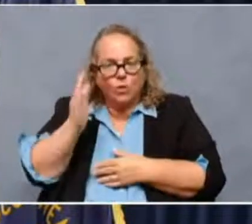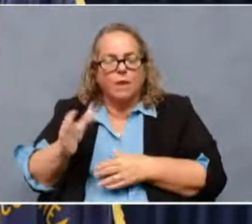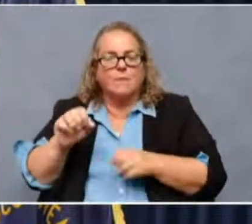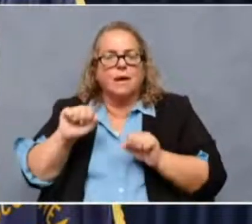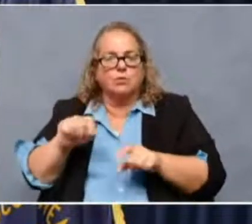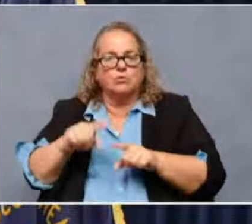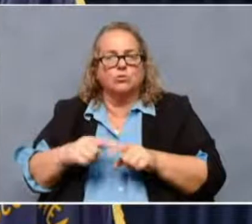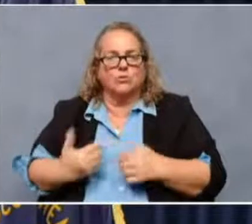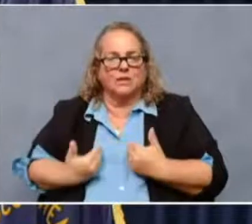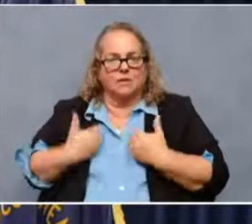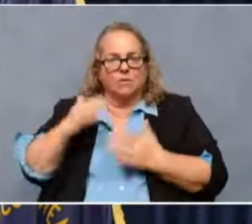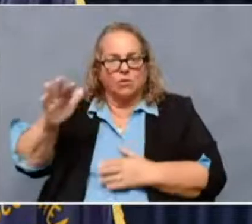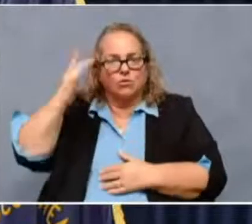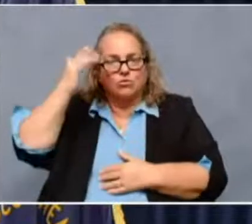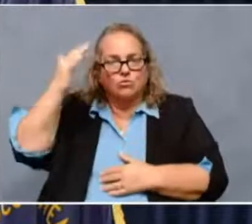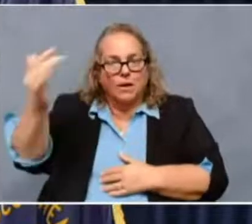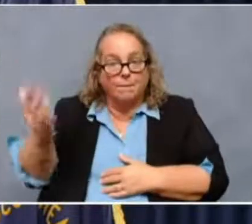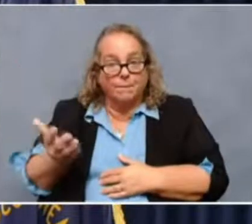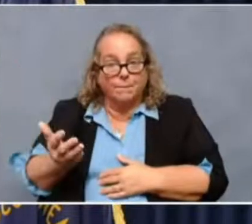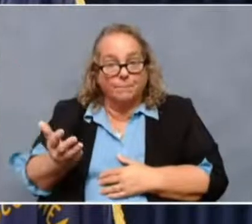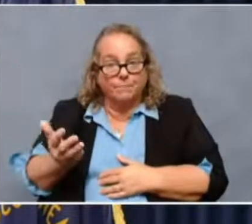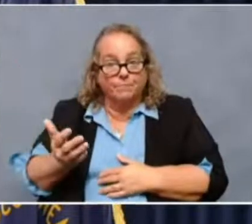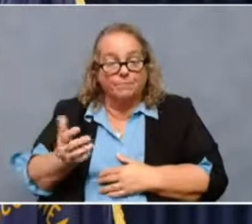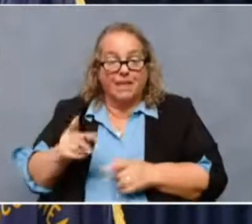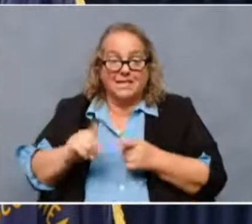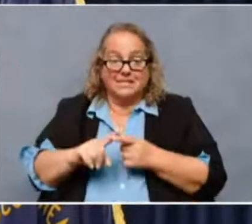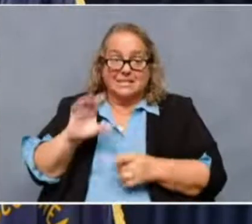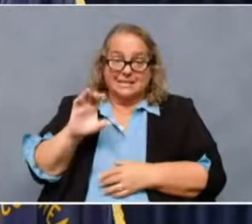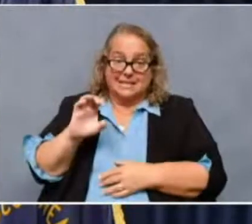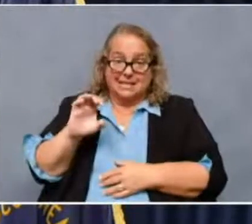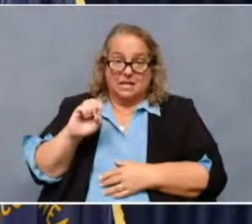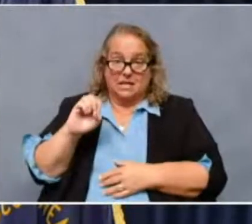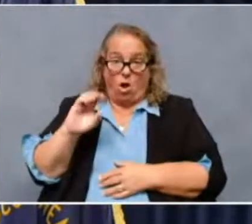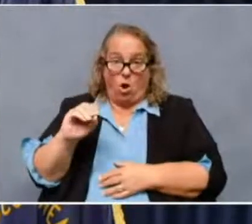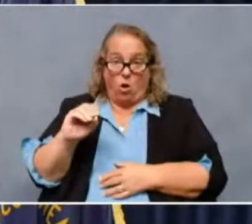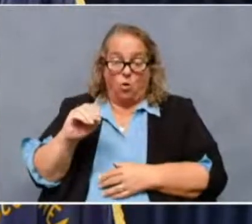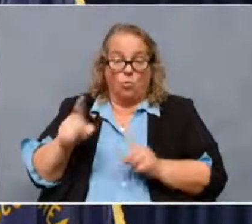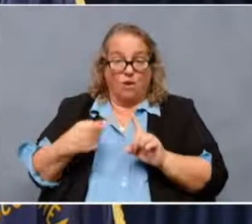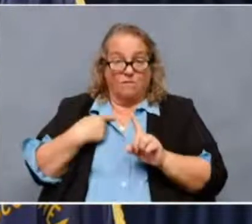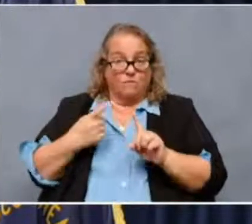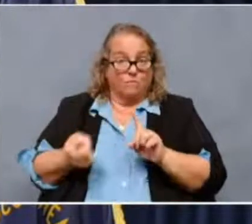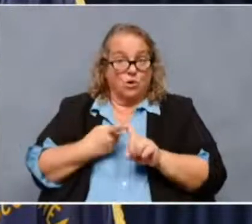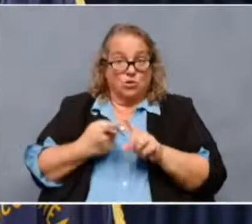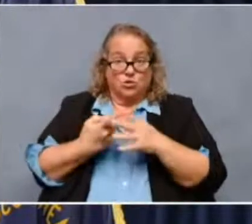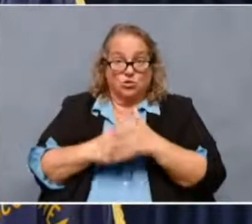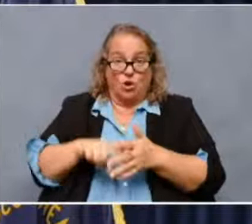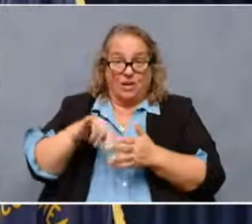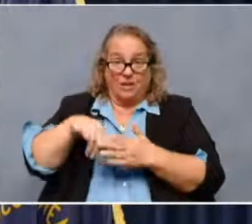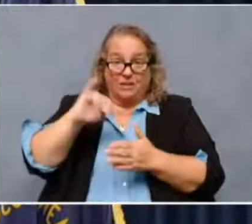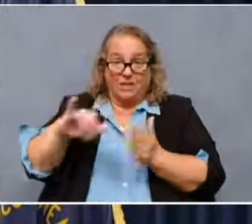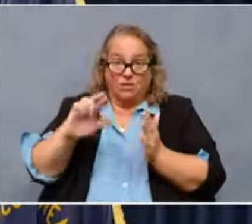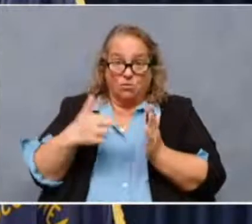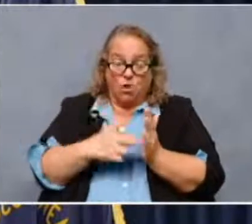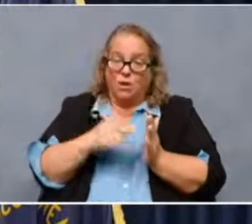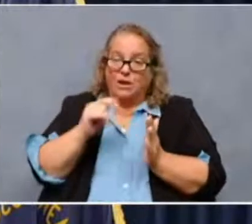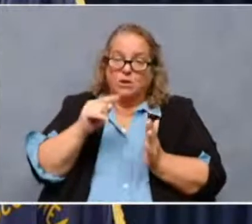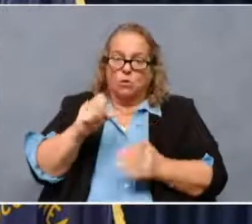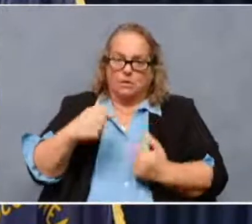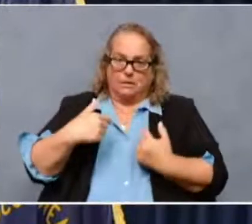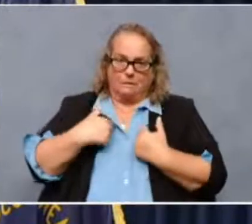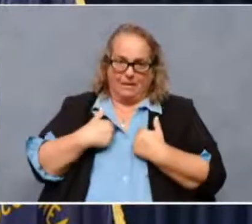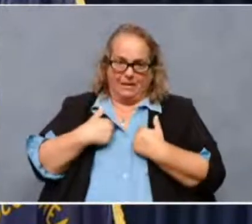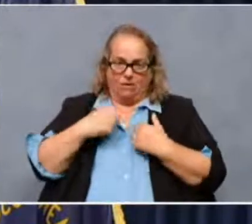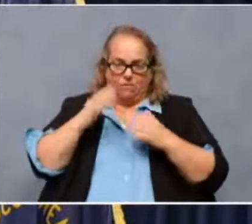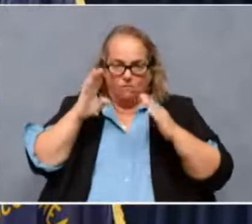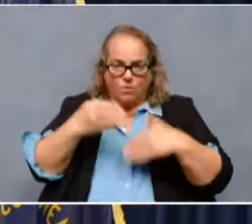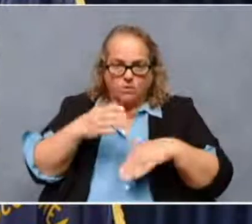their dream. As the CEO, I think when I first started in this role, it was me focusing on